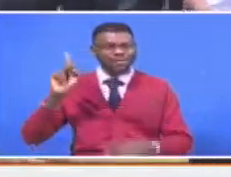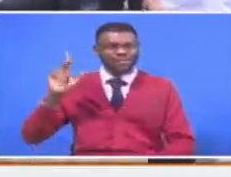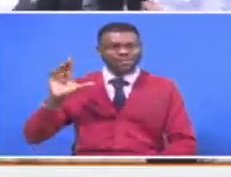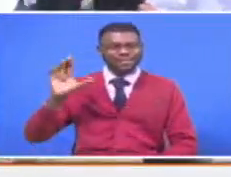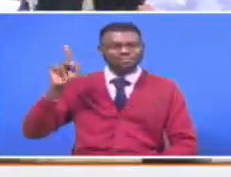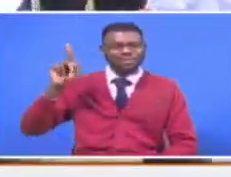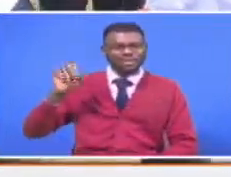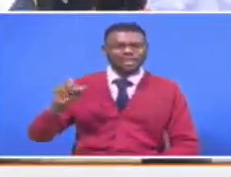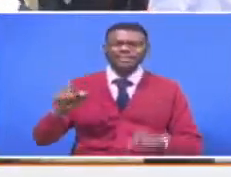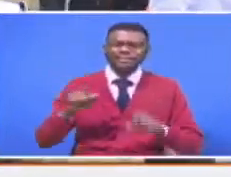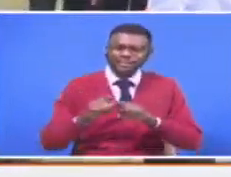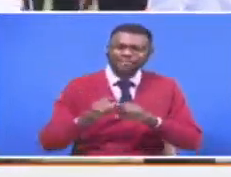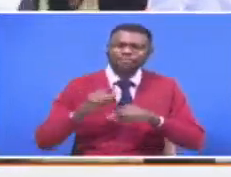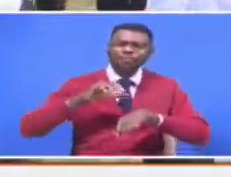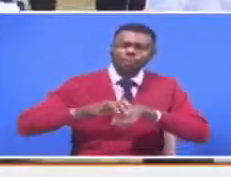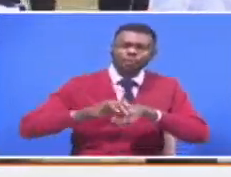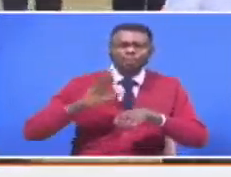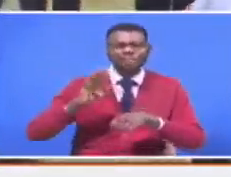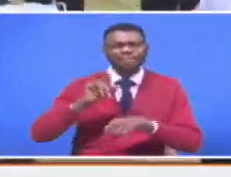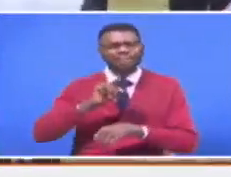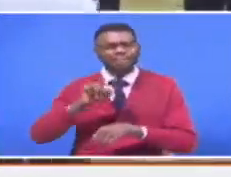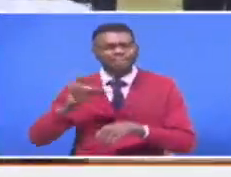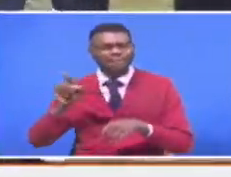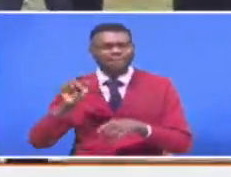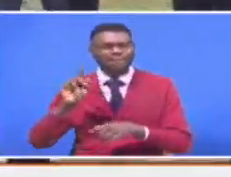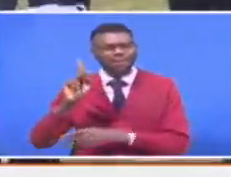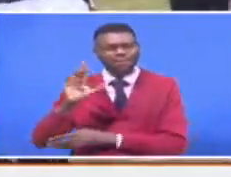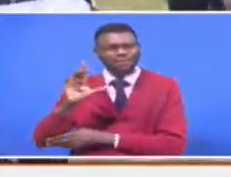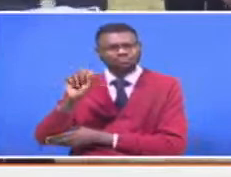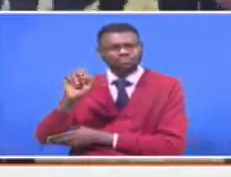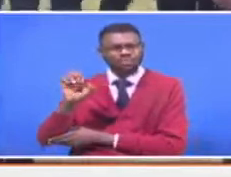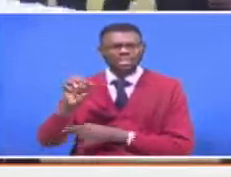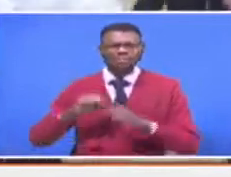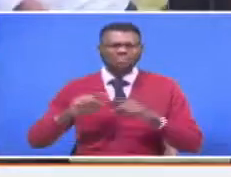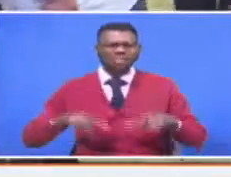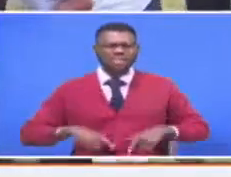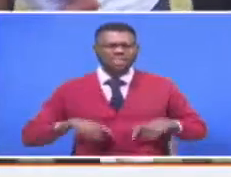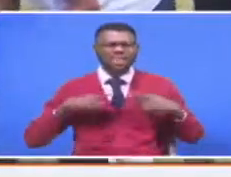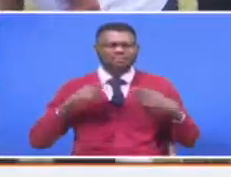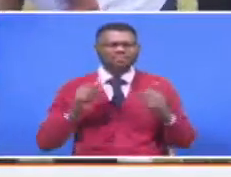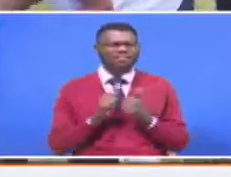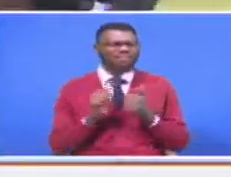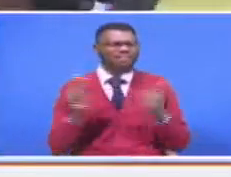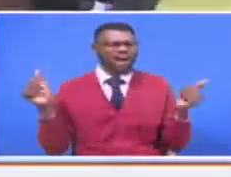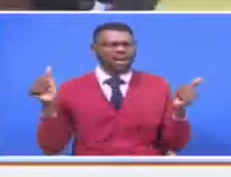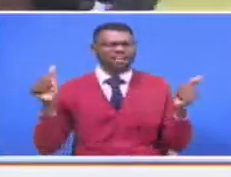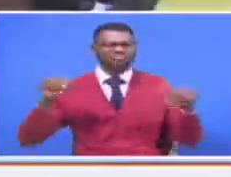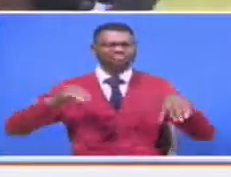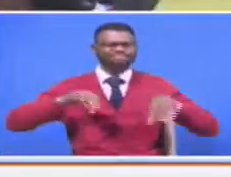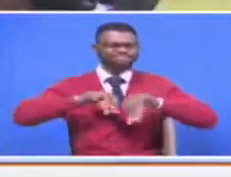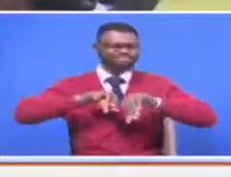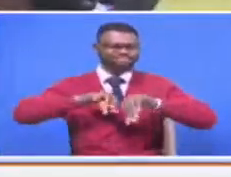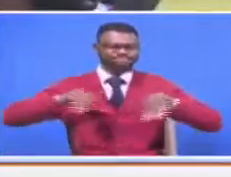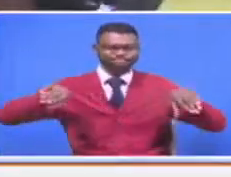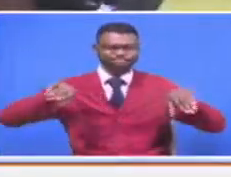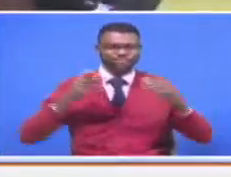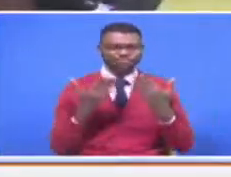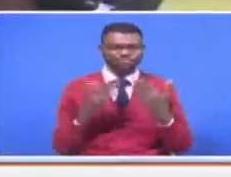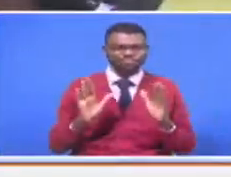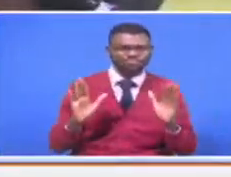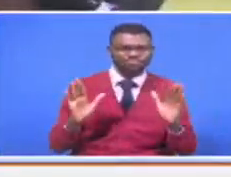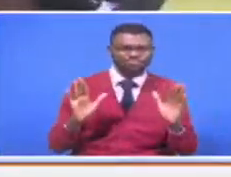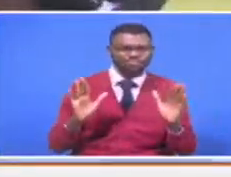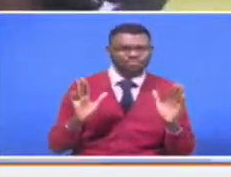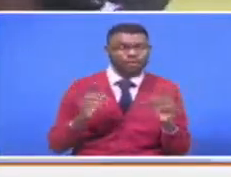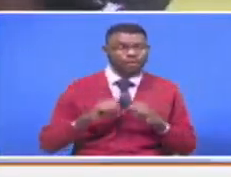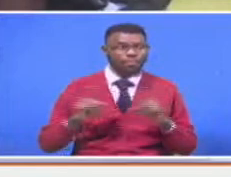attained B- in KCSE, although they currently live 300 kilometers apart. Kitu unique kutusu na twin